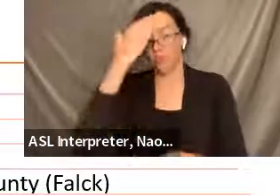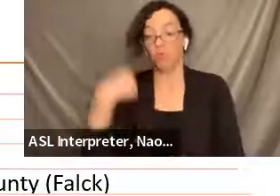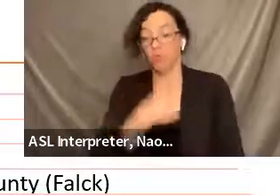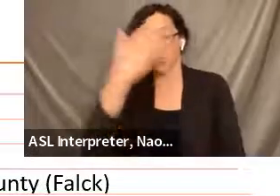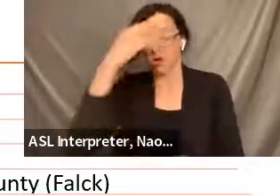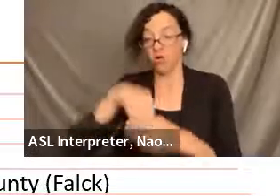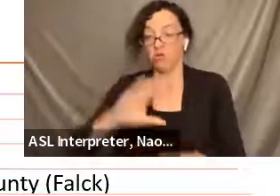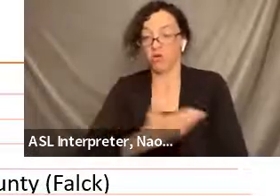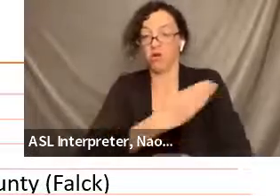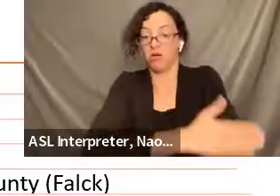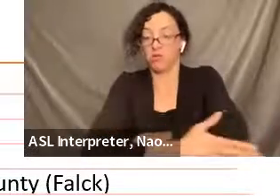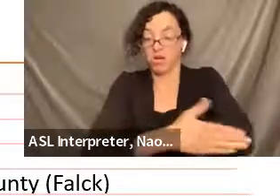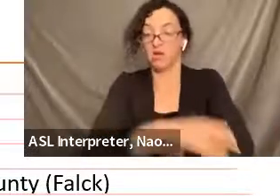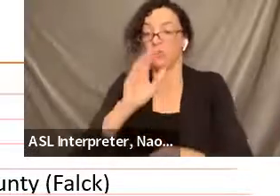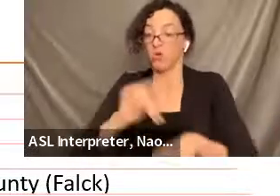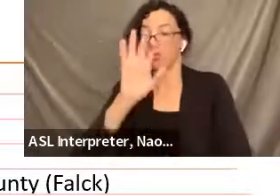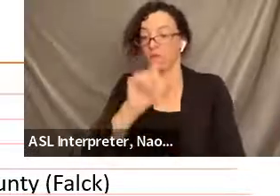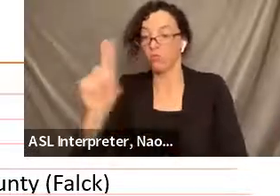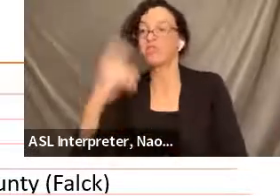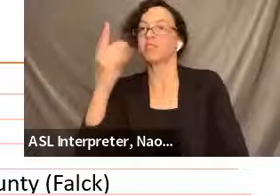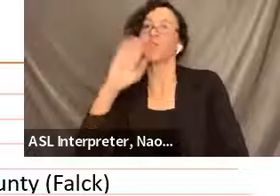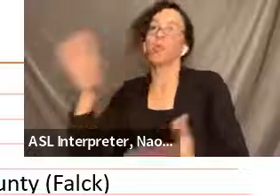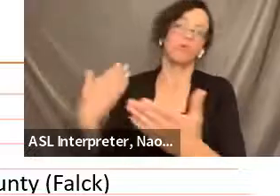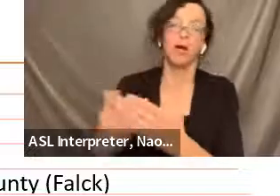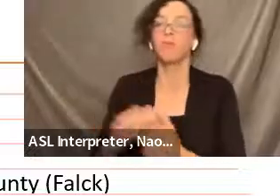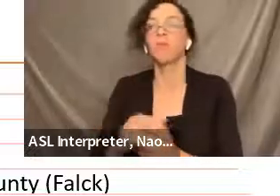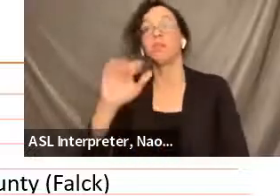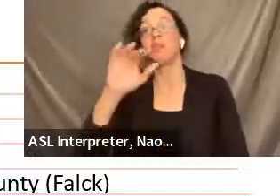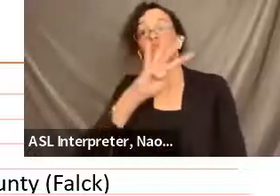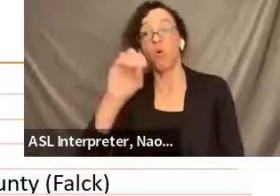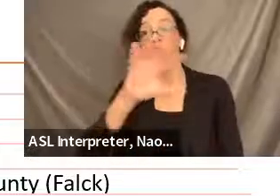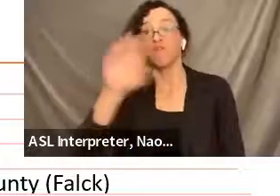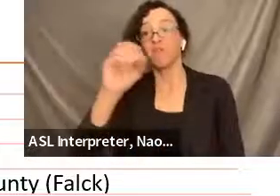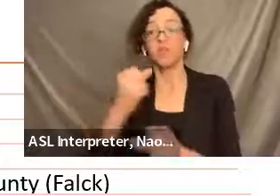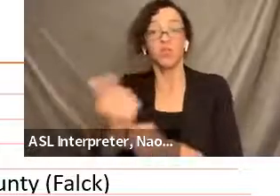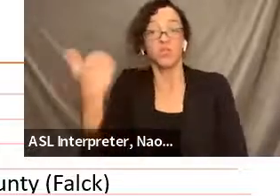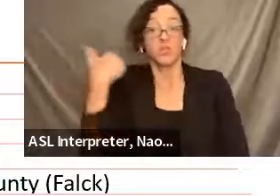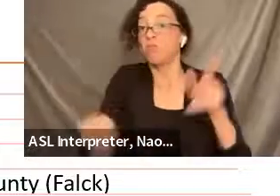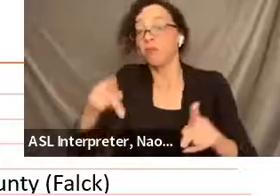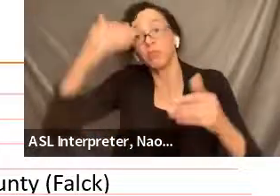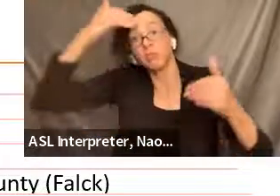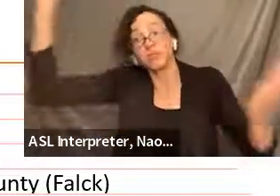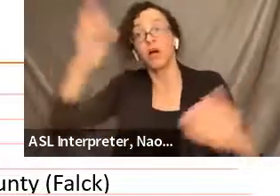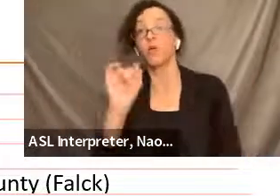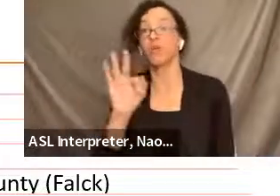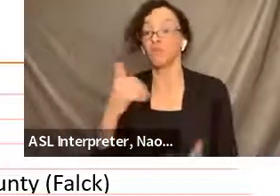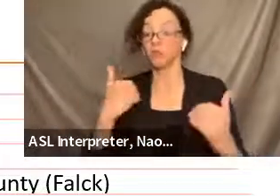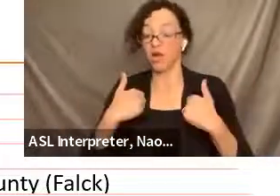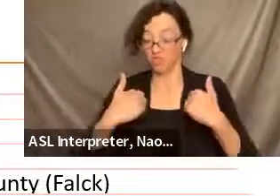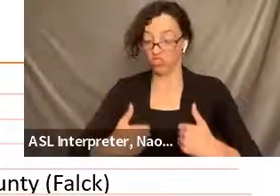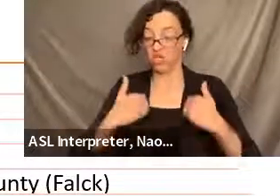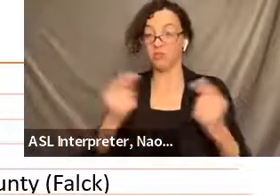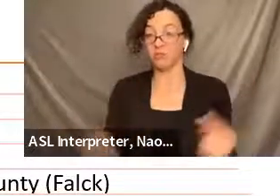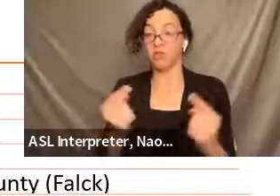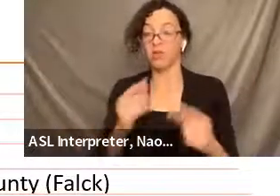come. 50 years ago, 40 years ago, people didn't know that if you had chest pain radiating to your